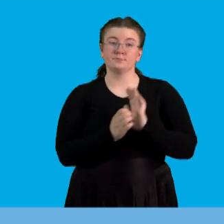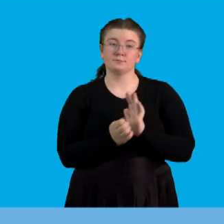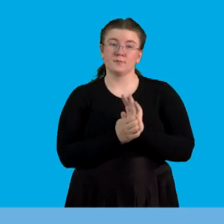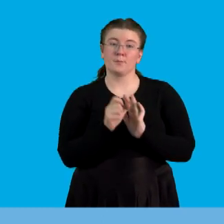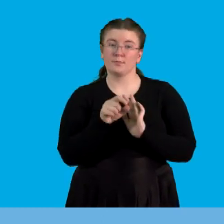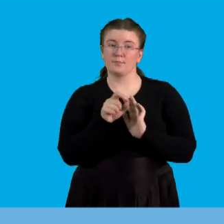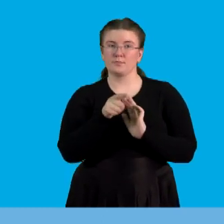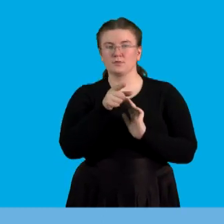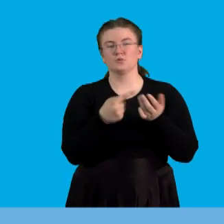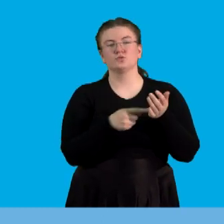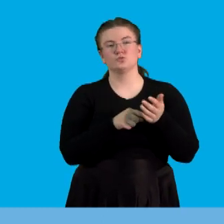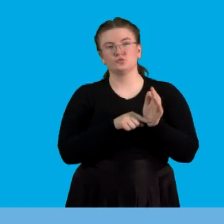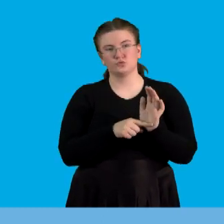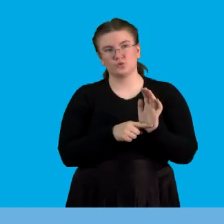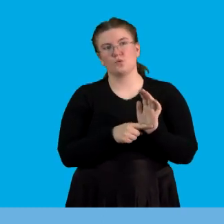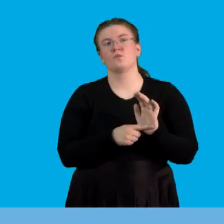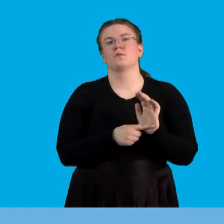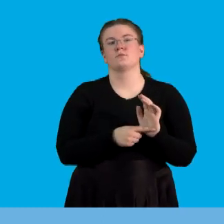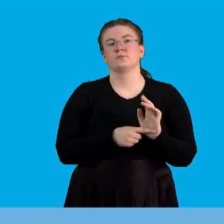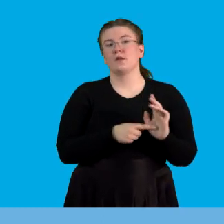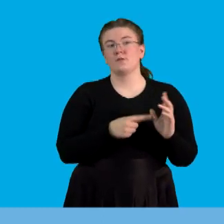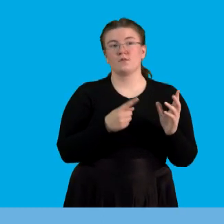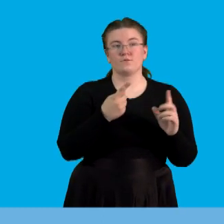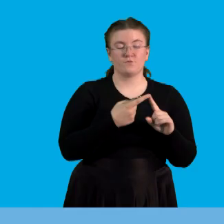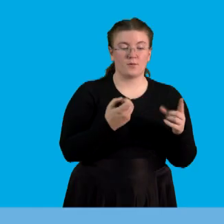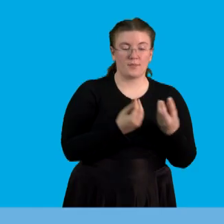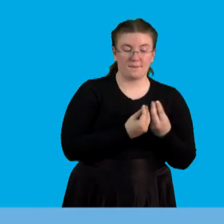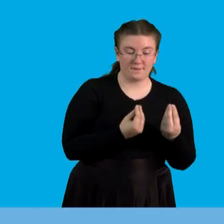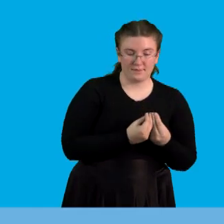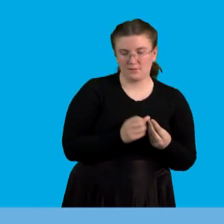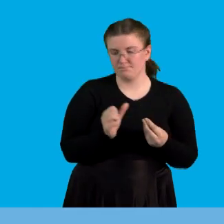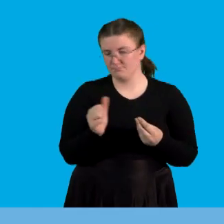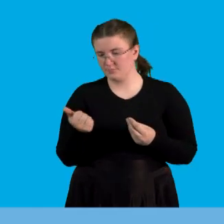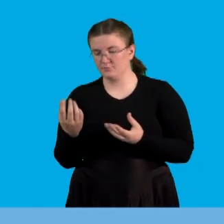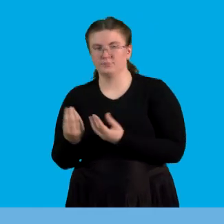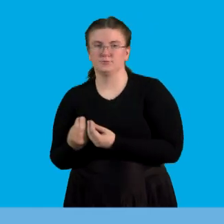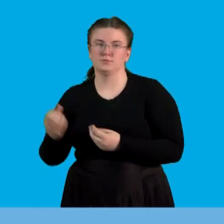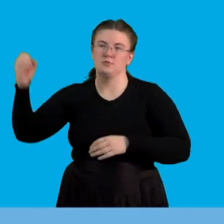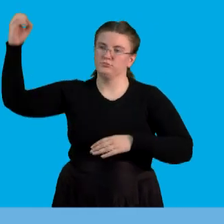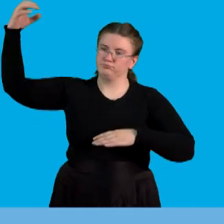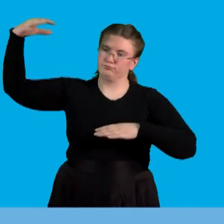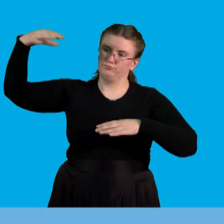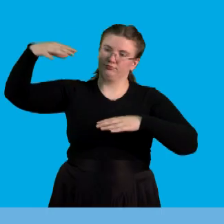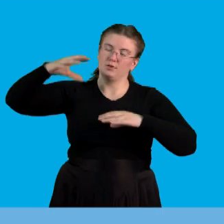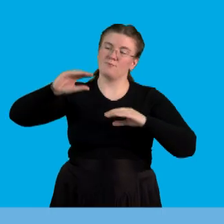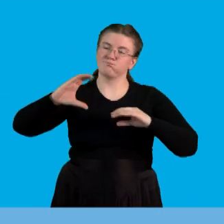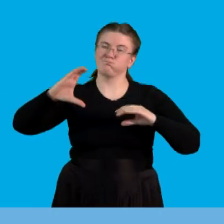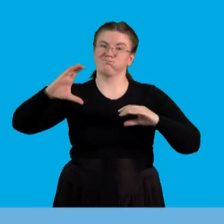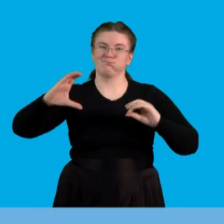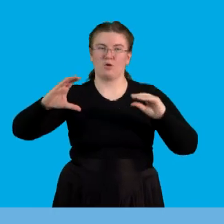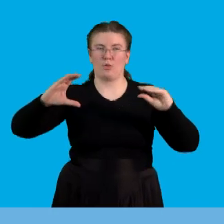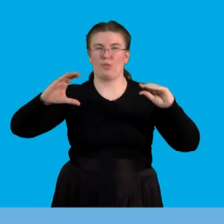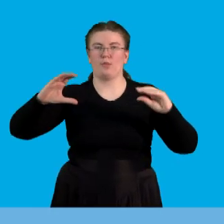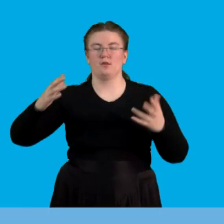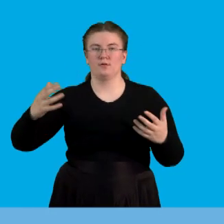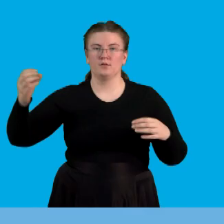are showing light moving from one medium to the other, either moving from a less dense medium to a more dense medium,